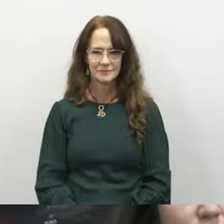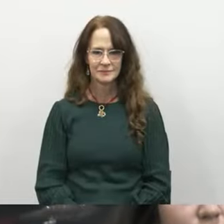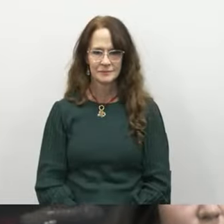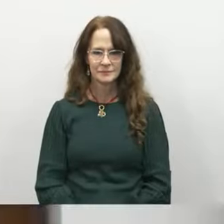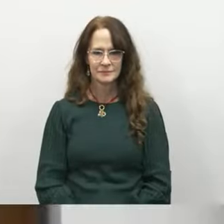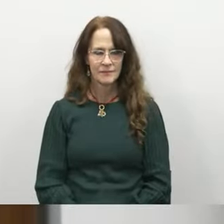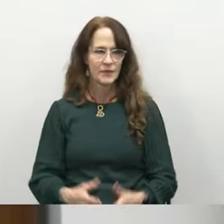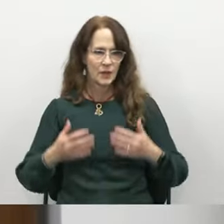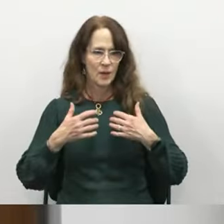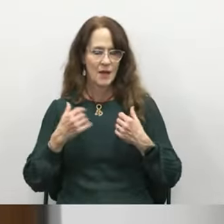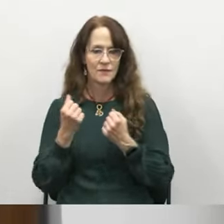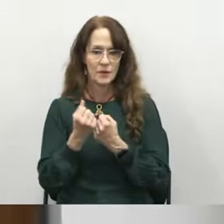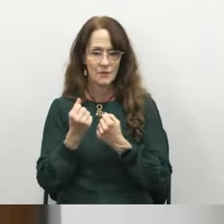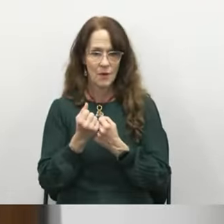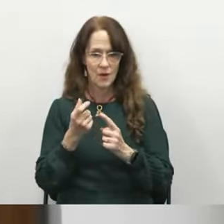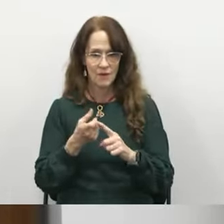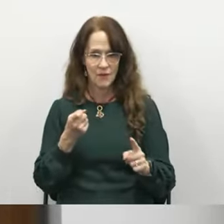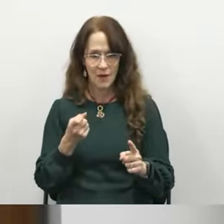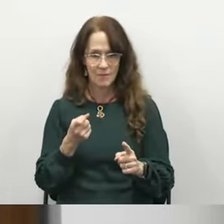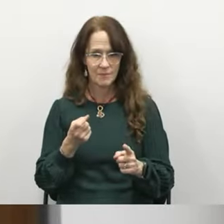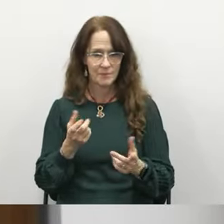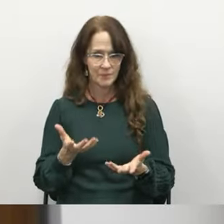You have support from